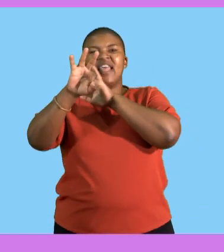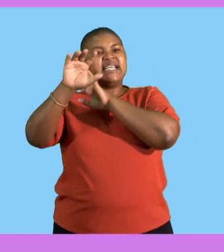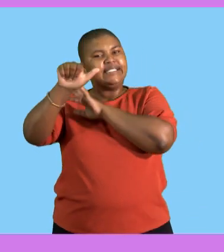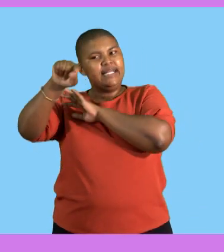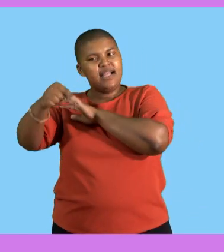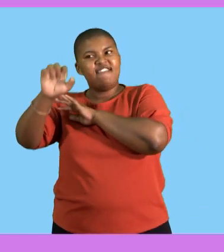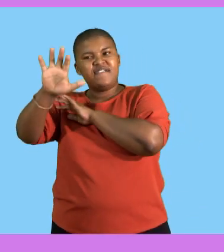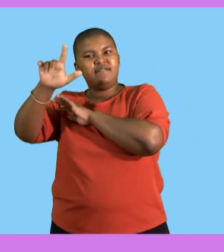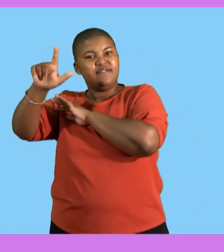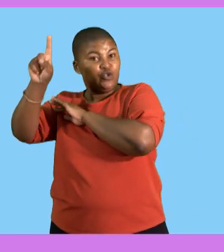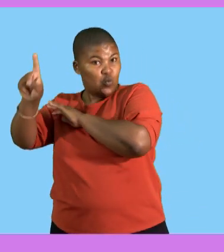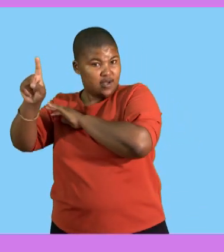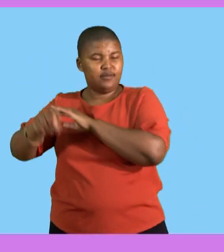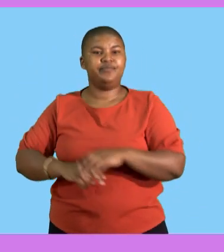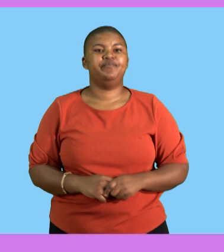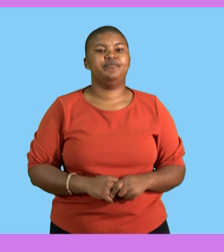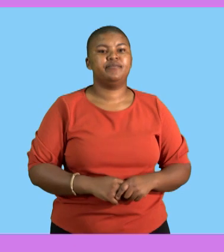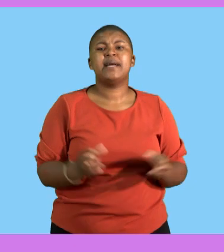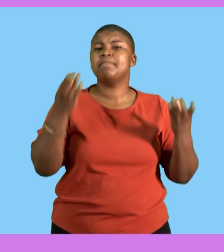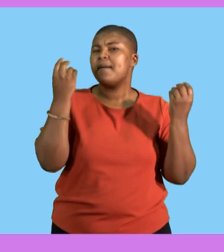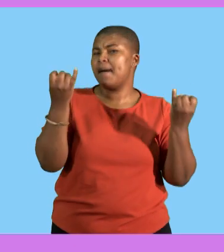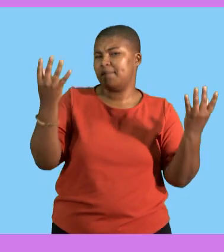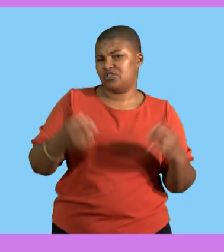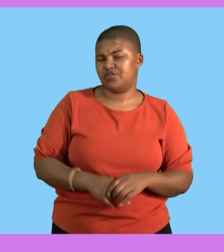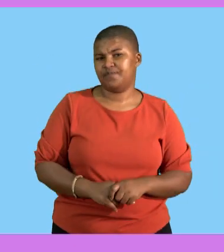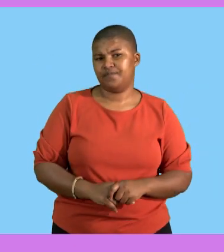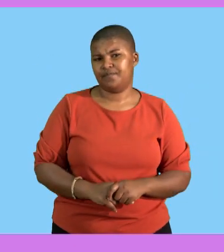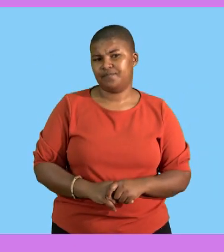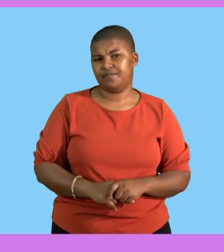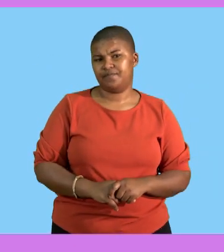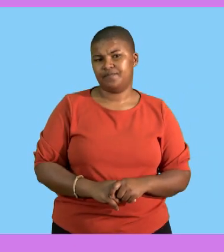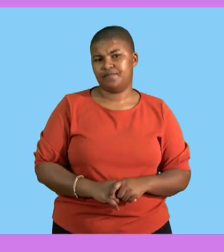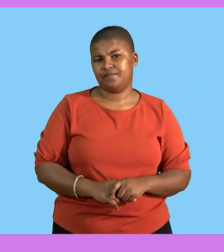36,571. So this gives you a range of